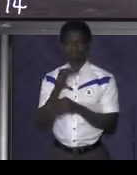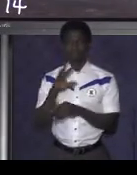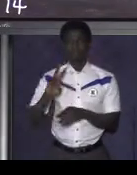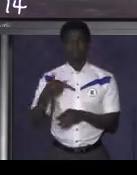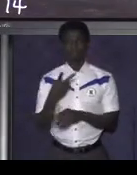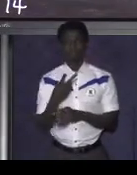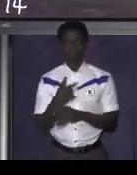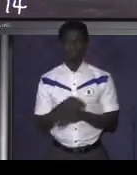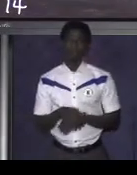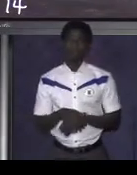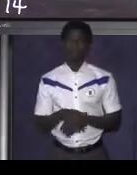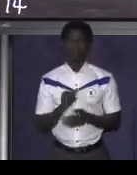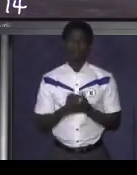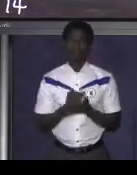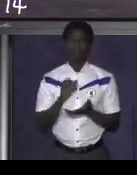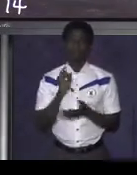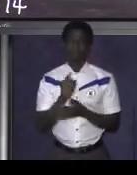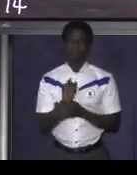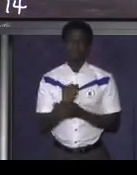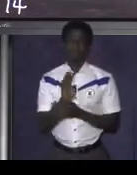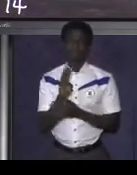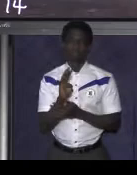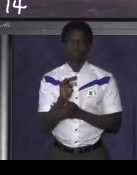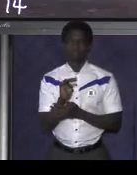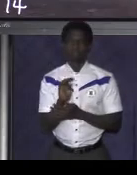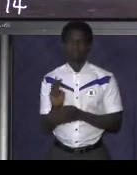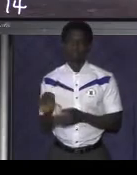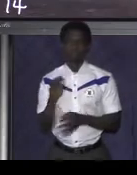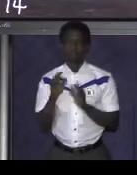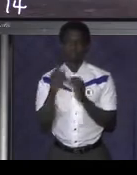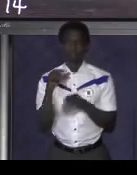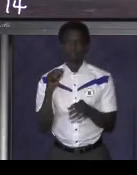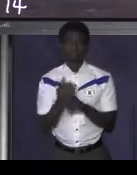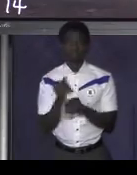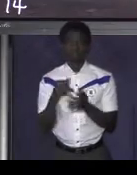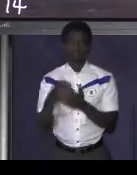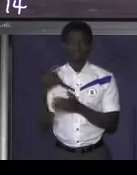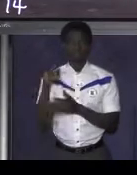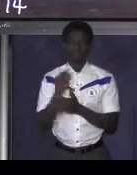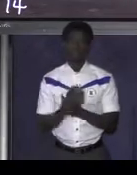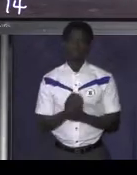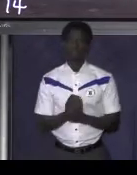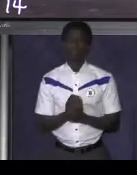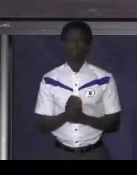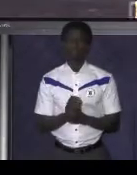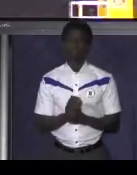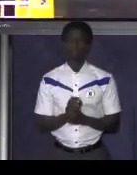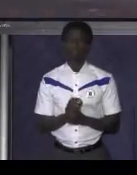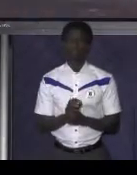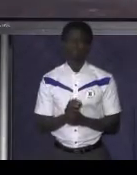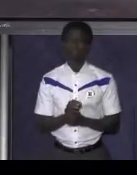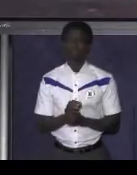option, that is 14 meters. If you got it, give yourself a tick.